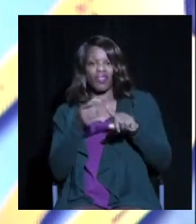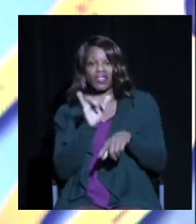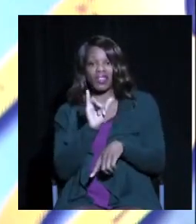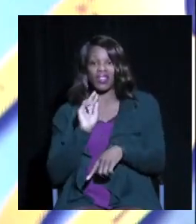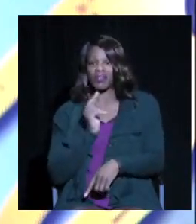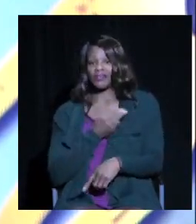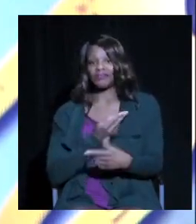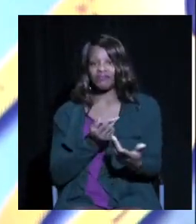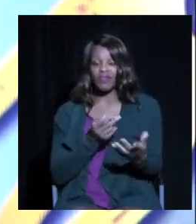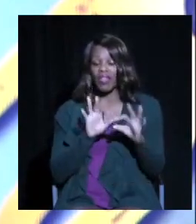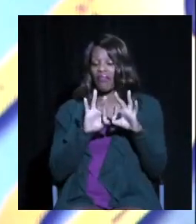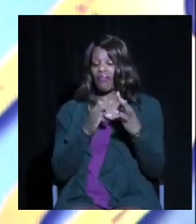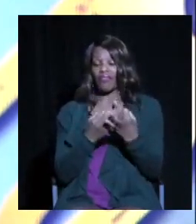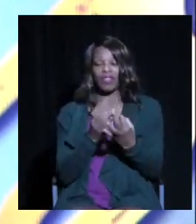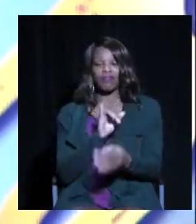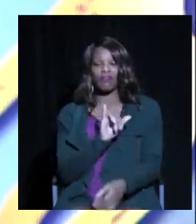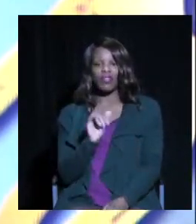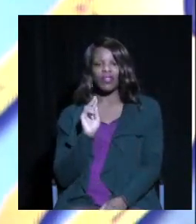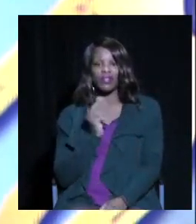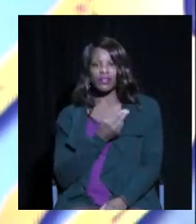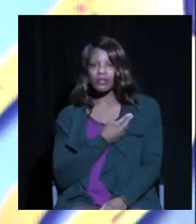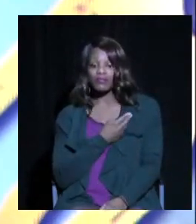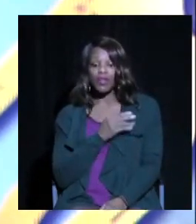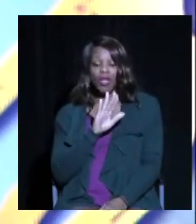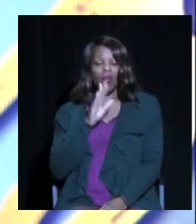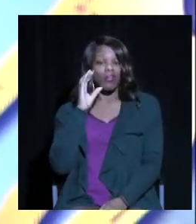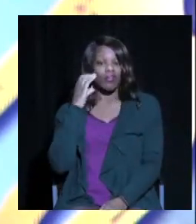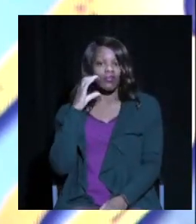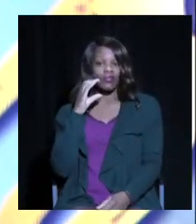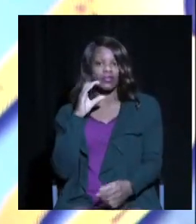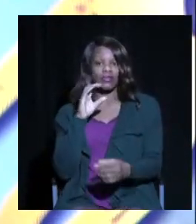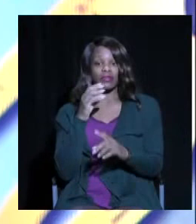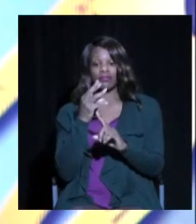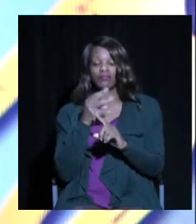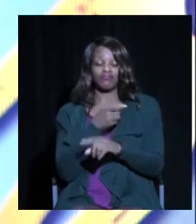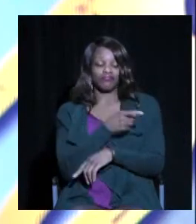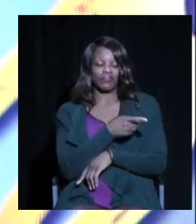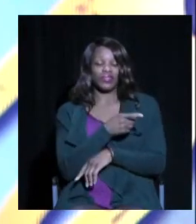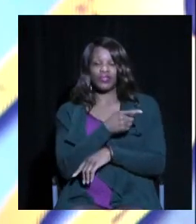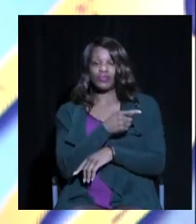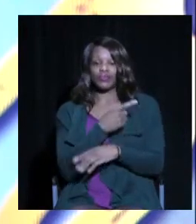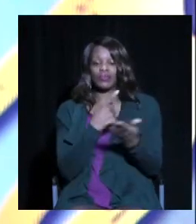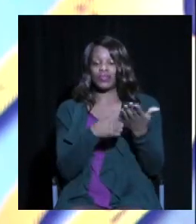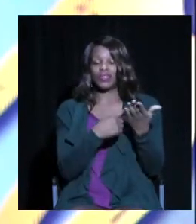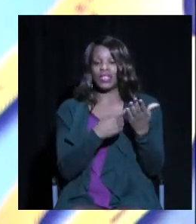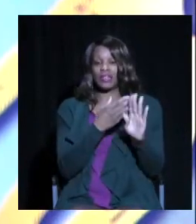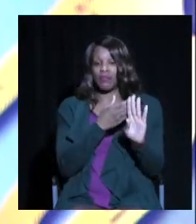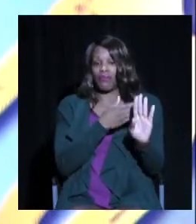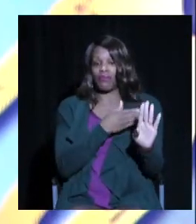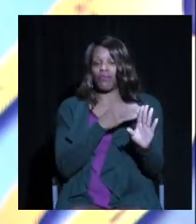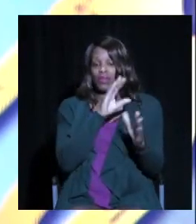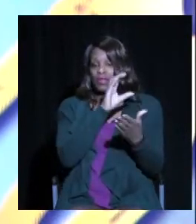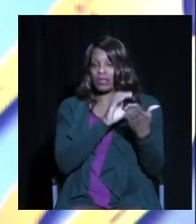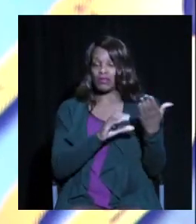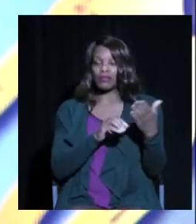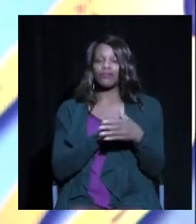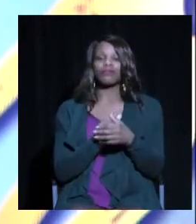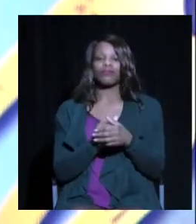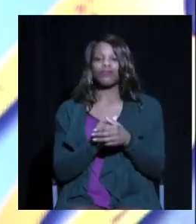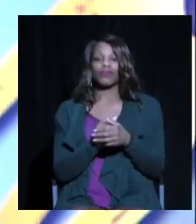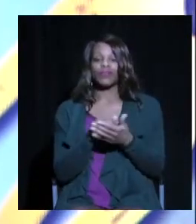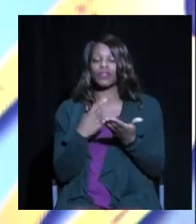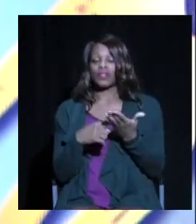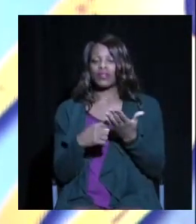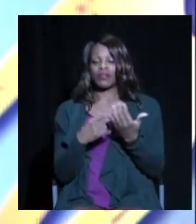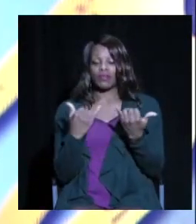right? She had family like we do. In fact, her cousin Elizabeth was just brought up in the chapter before, and he talks about her even right here. She was a